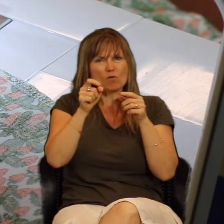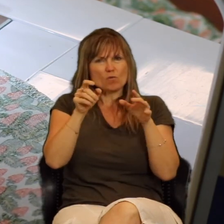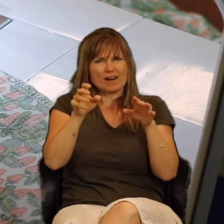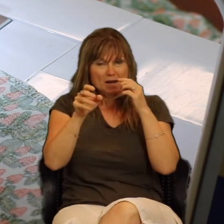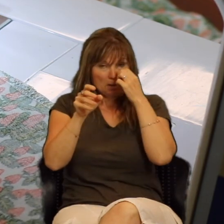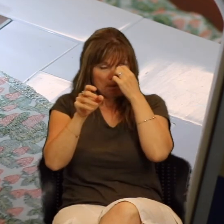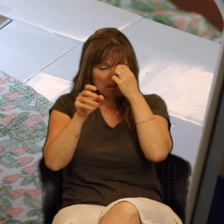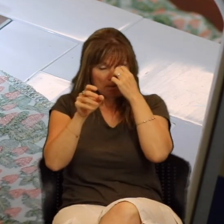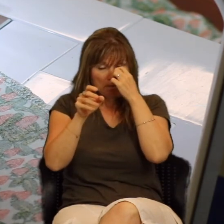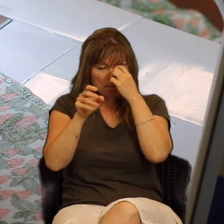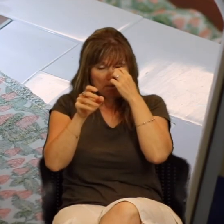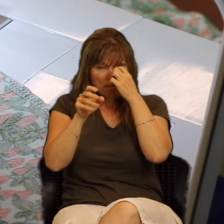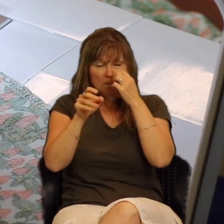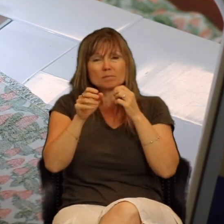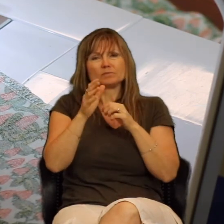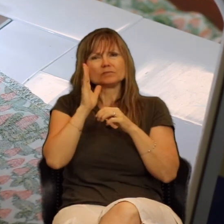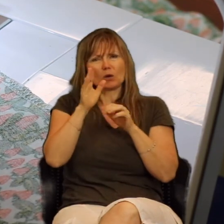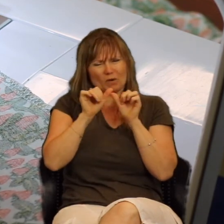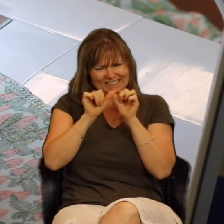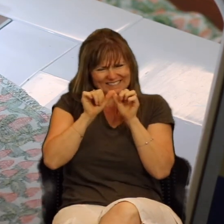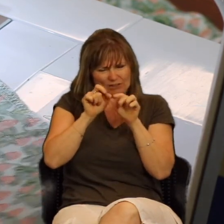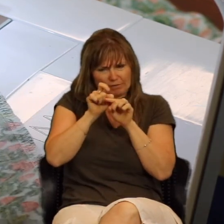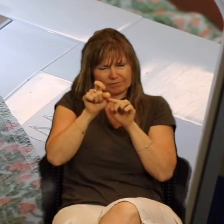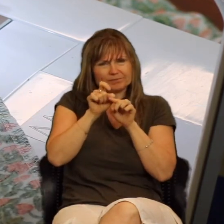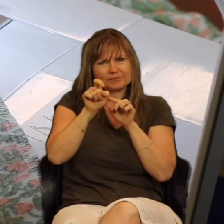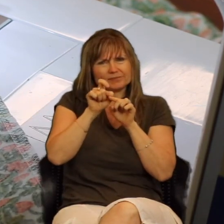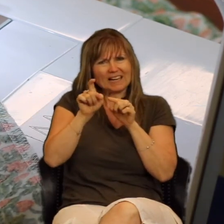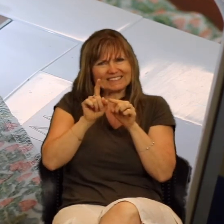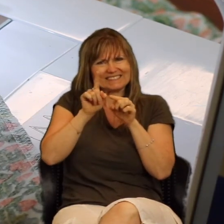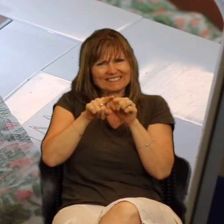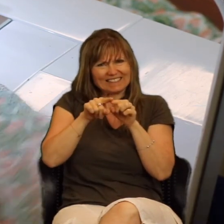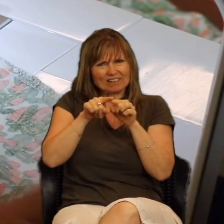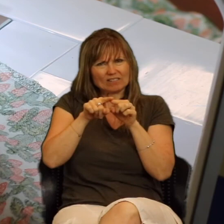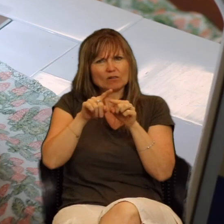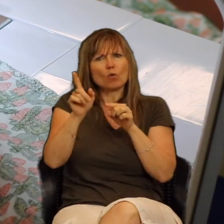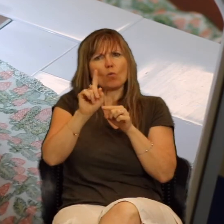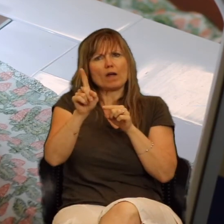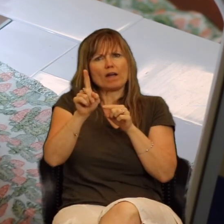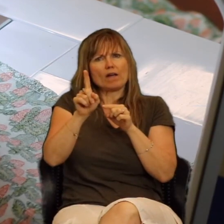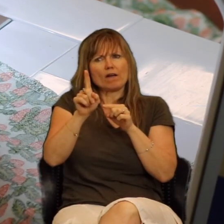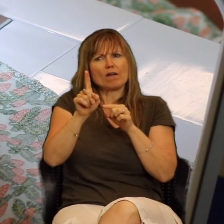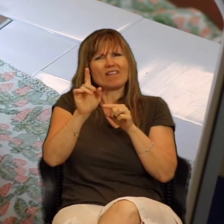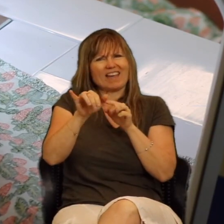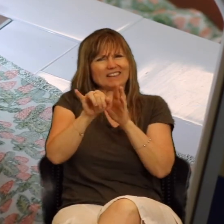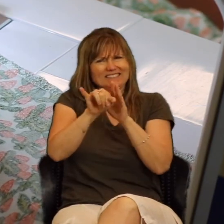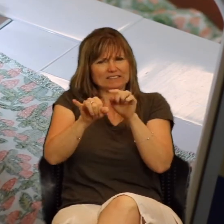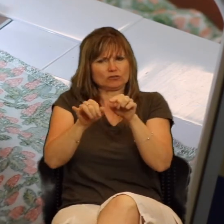pocket was. I'm just going to follow that right until our point that we made.